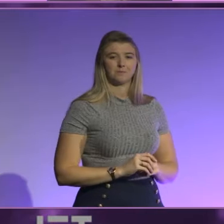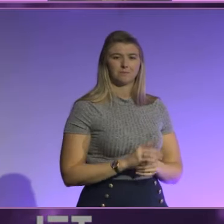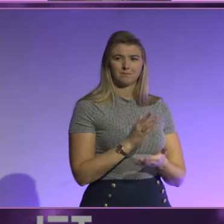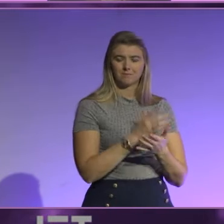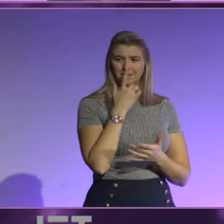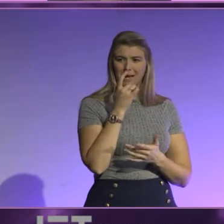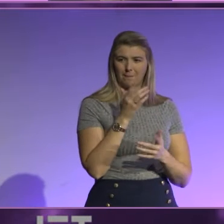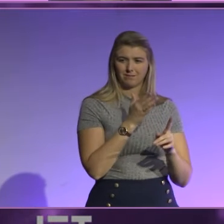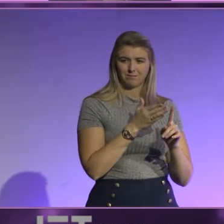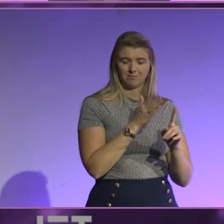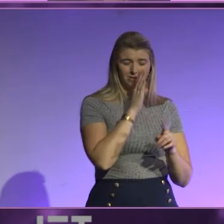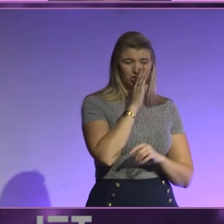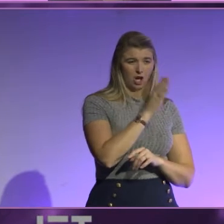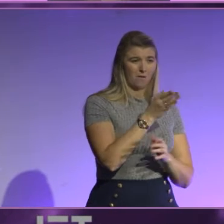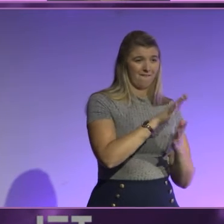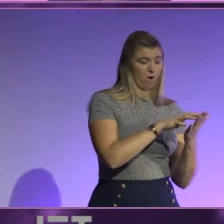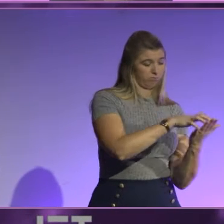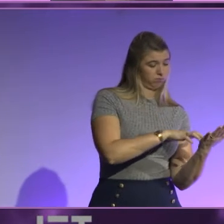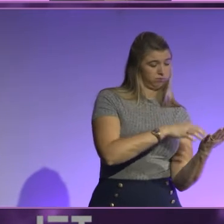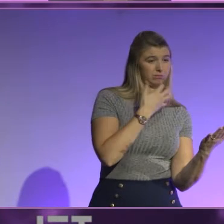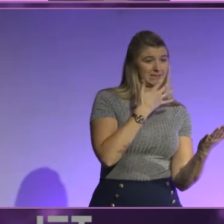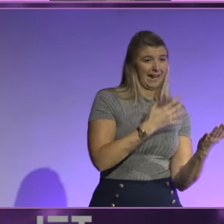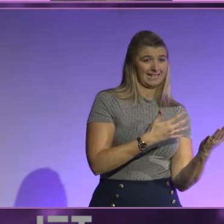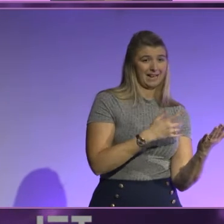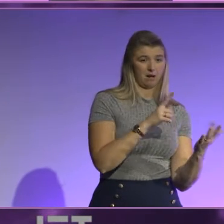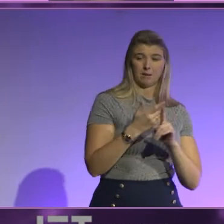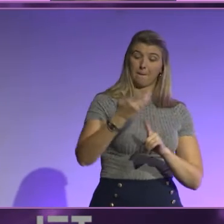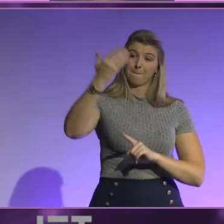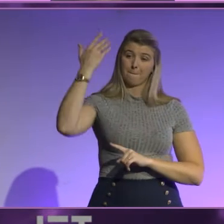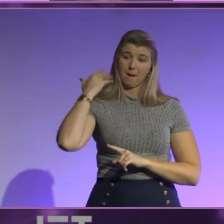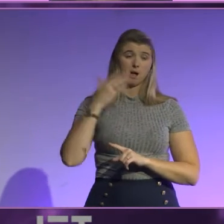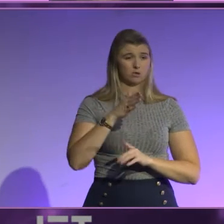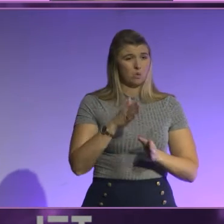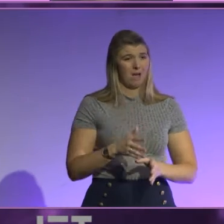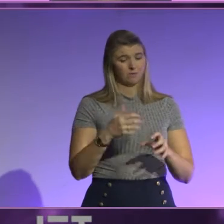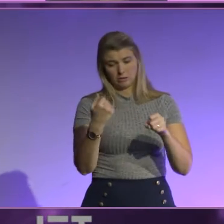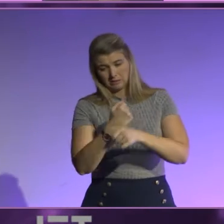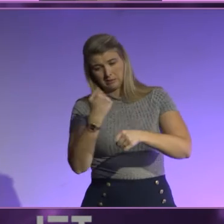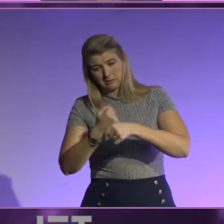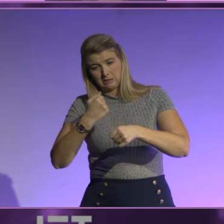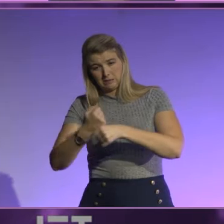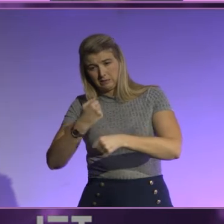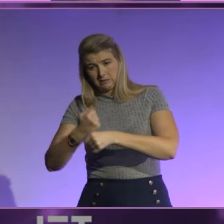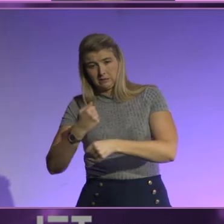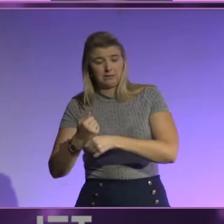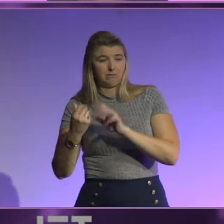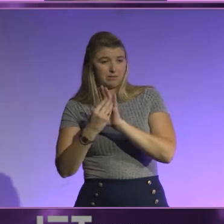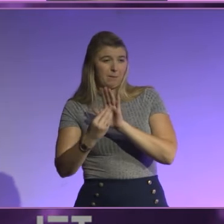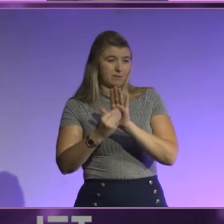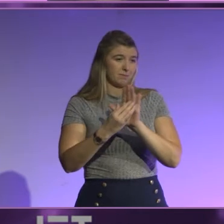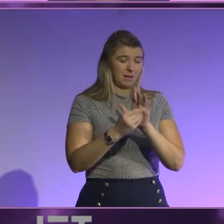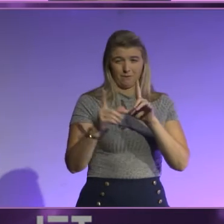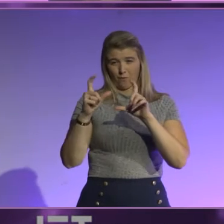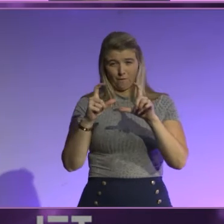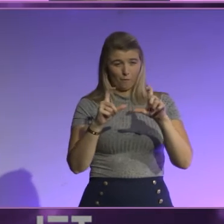from the data. In the past, that's required assembling dozens and dozens of different prototype assemblies, photographing them under different lighting conditions